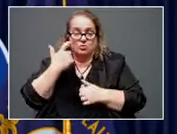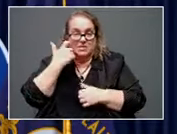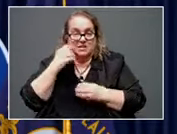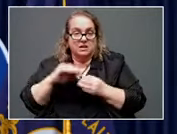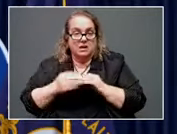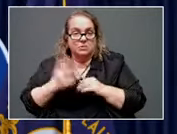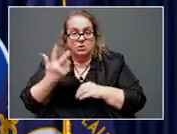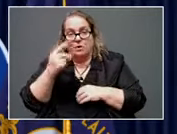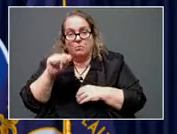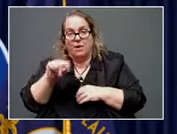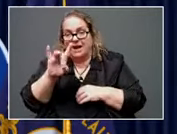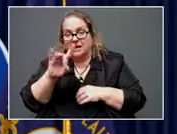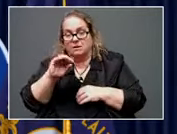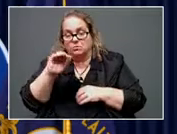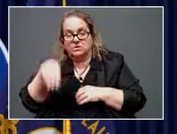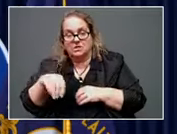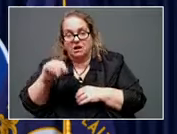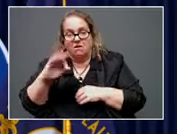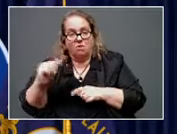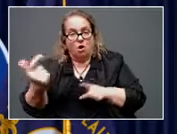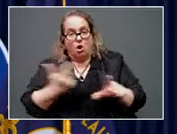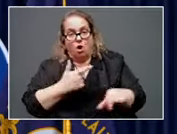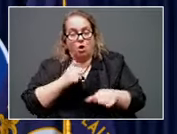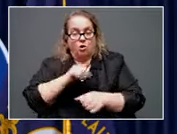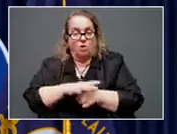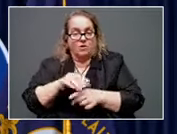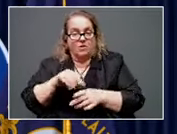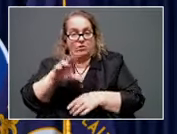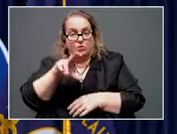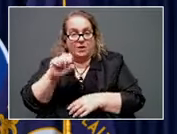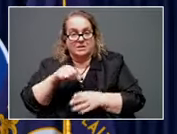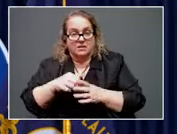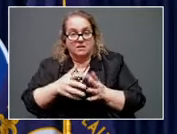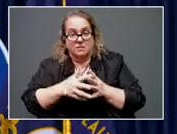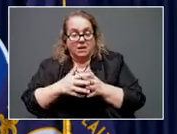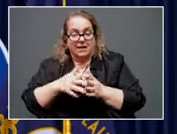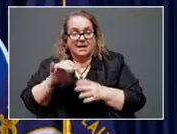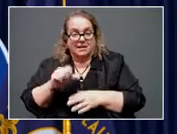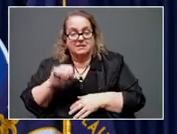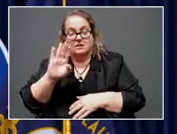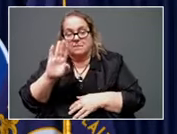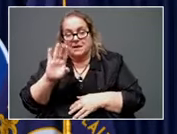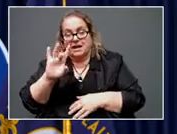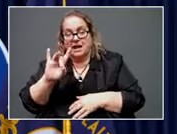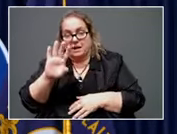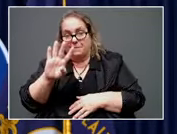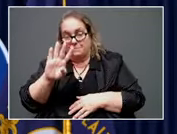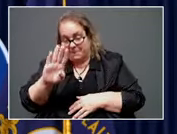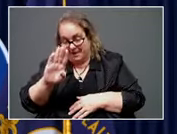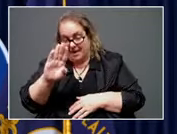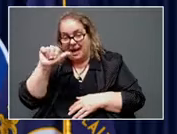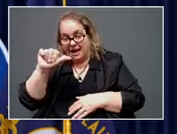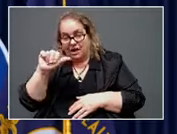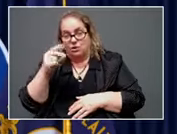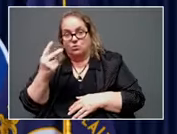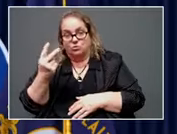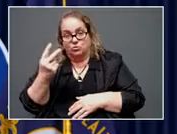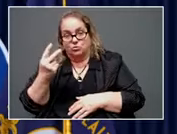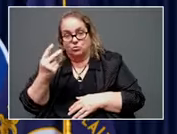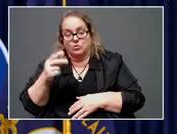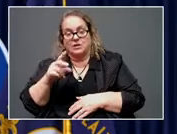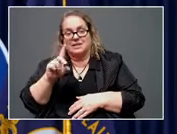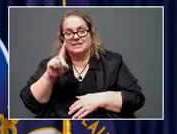of all of the COVID in the United States of America is the BA2. version, which they named, quote, the stealth variant, because